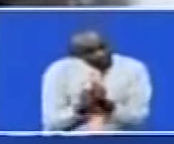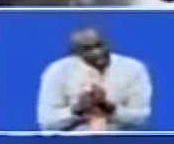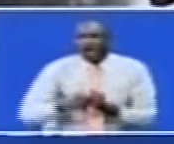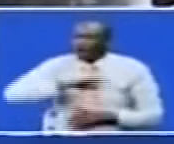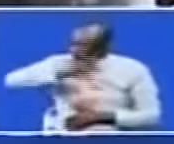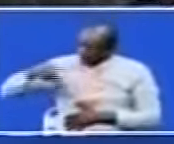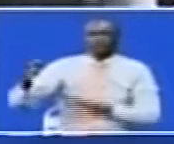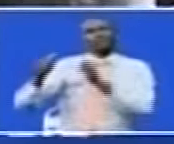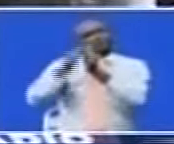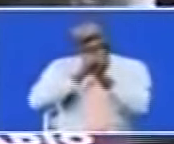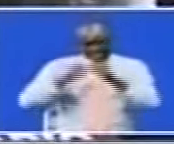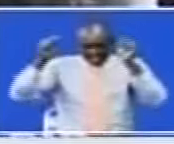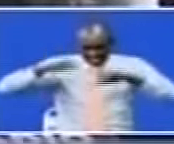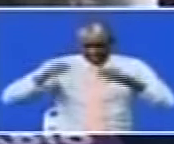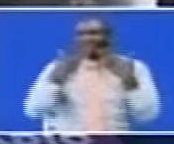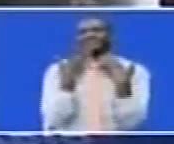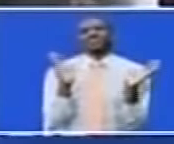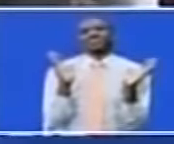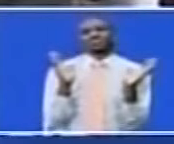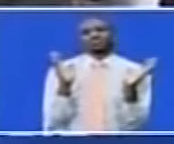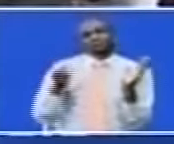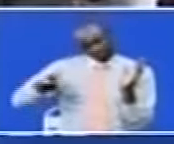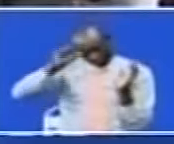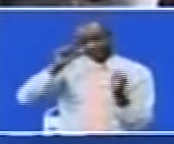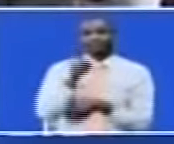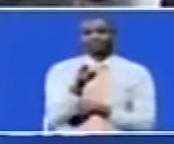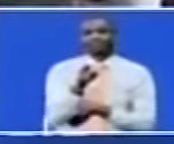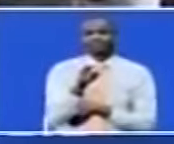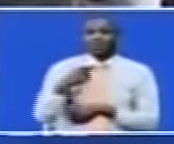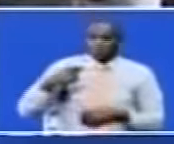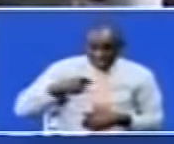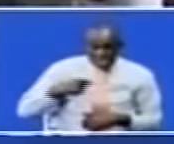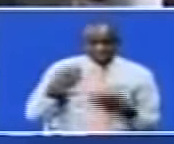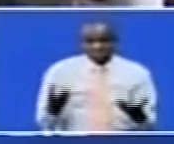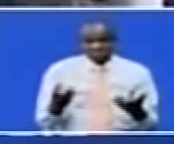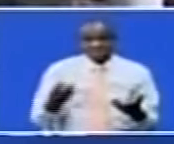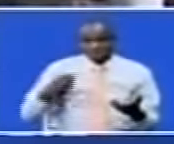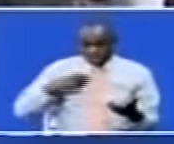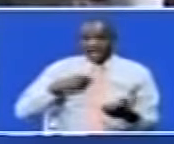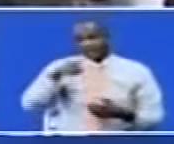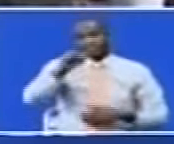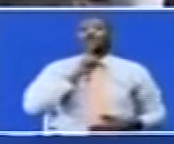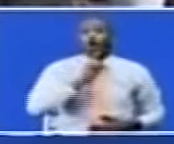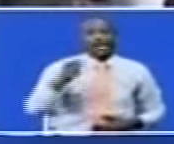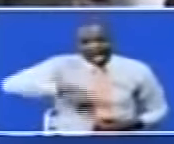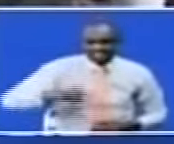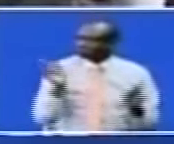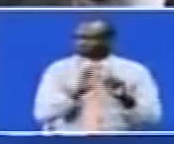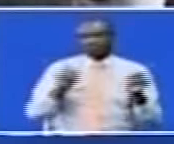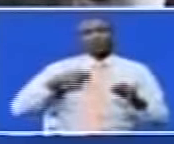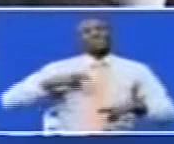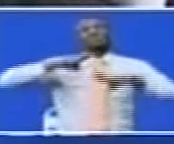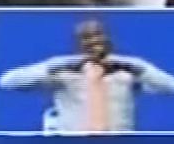collective bargaining agreement. We are not going to sit to be instructed. We are going to